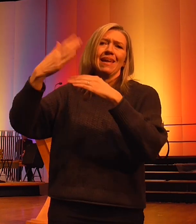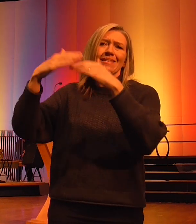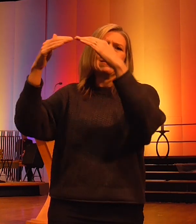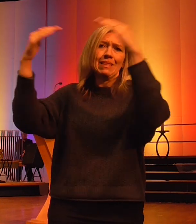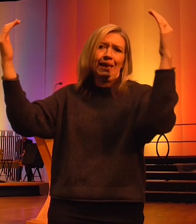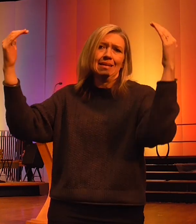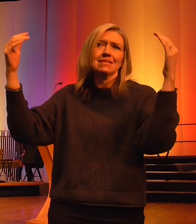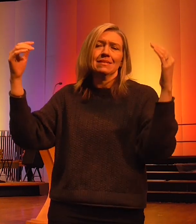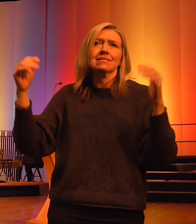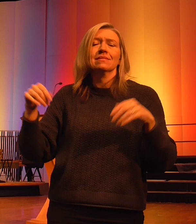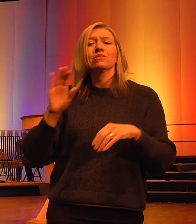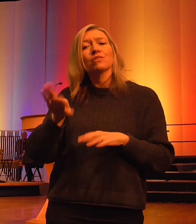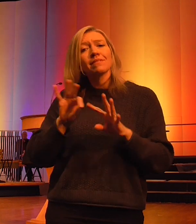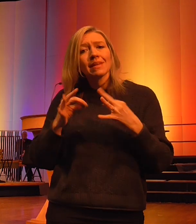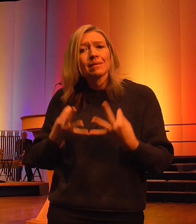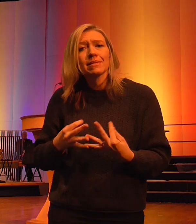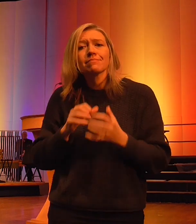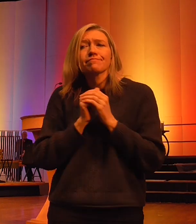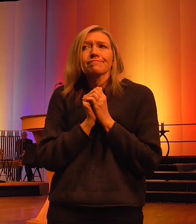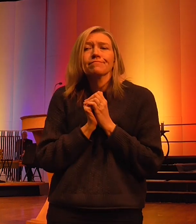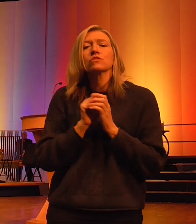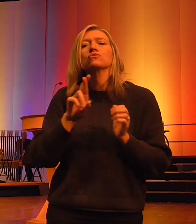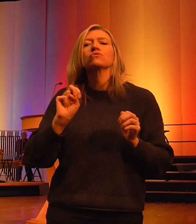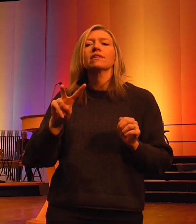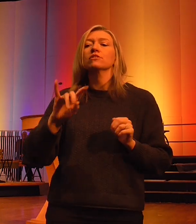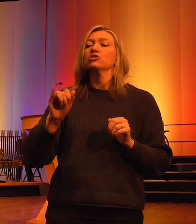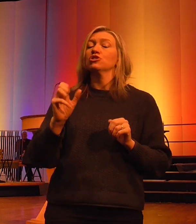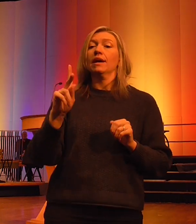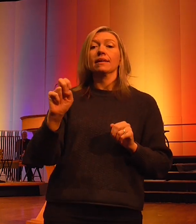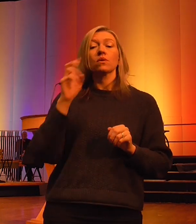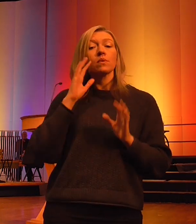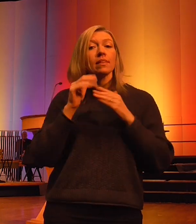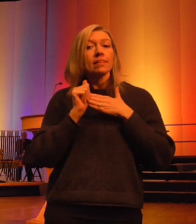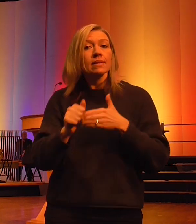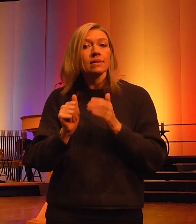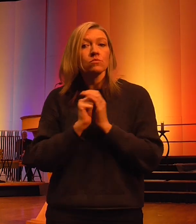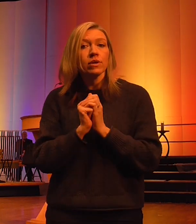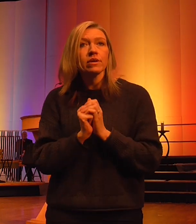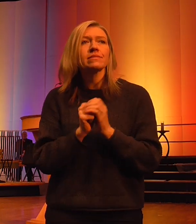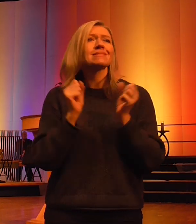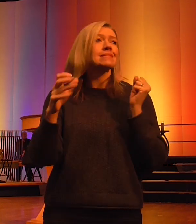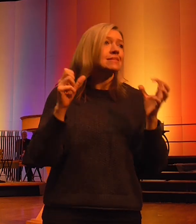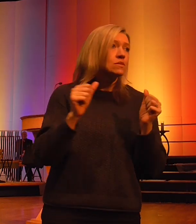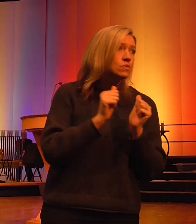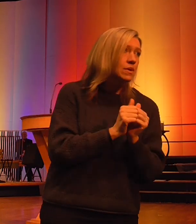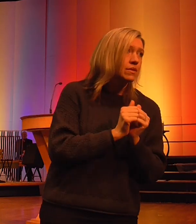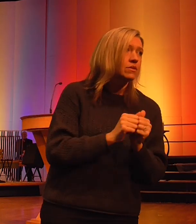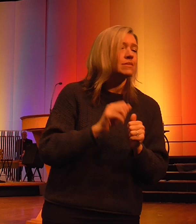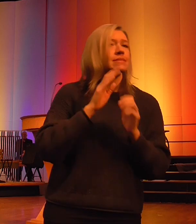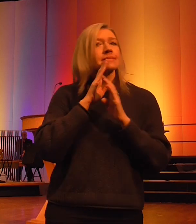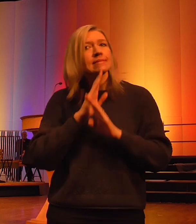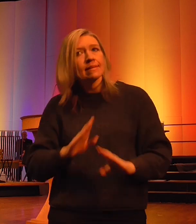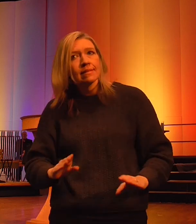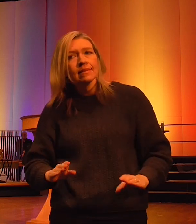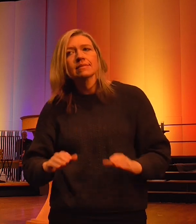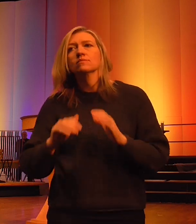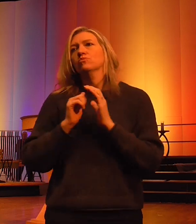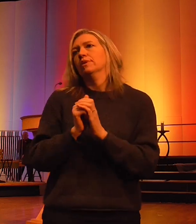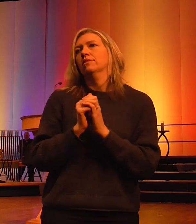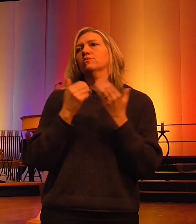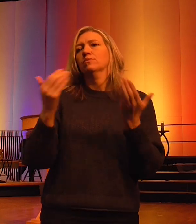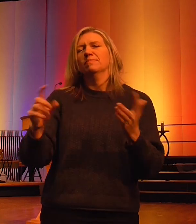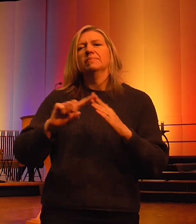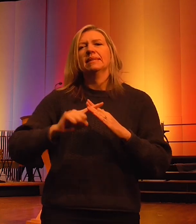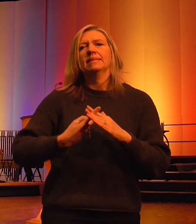prayers. And Reverend Jackie is going to lead our prayer. We're going to sing together, have a little silence, and then pray together. Let us begin.